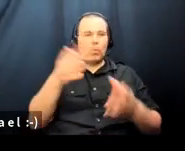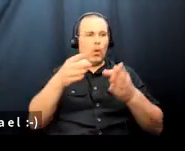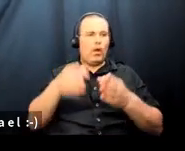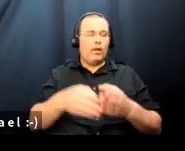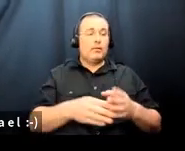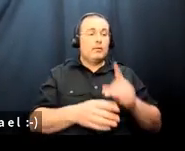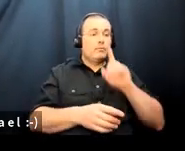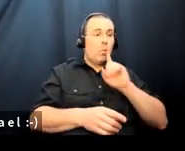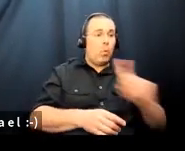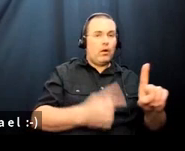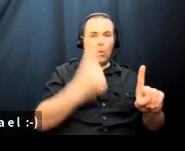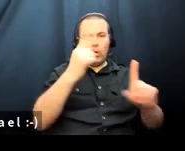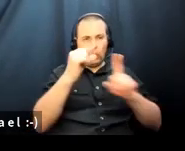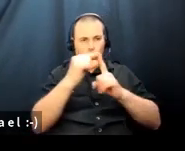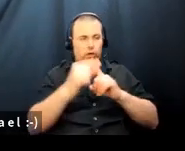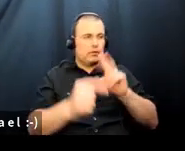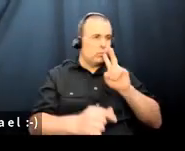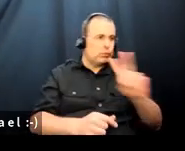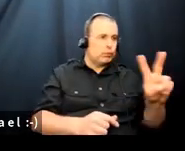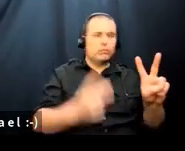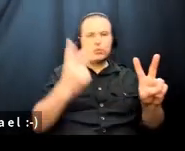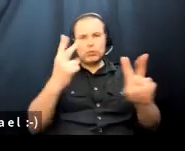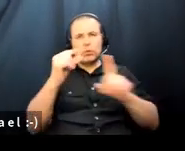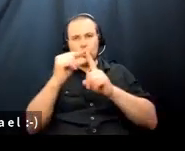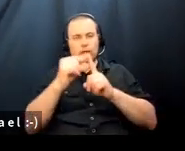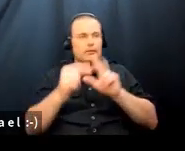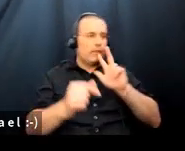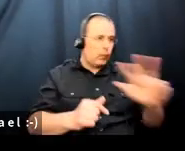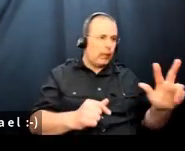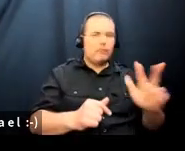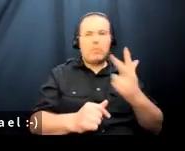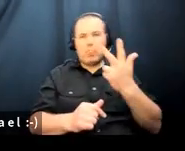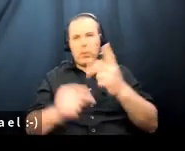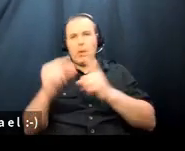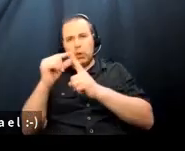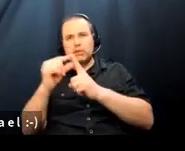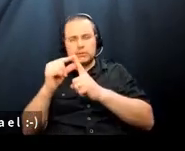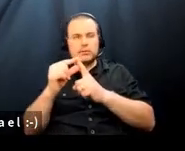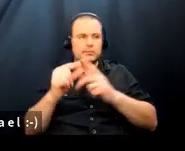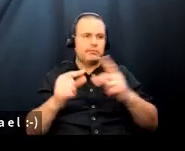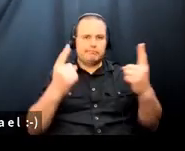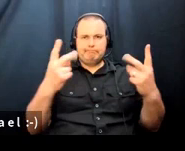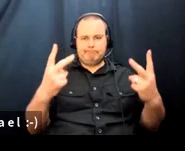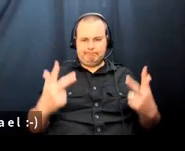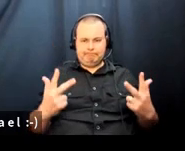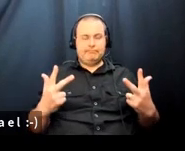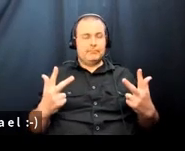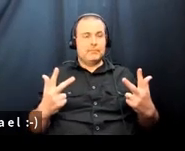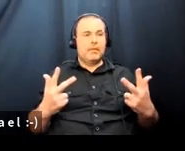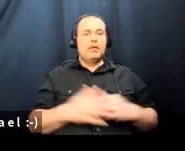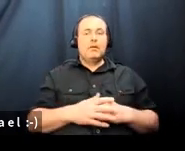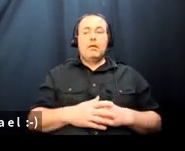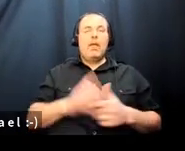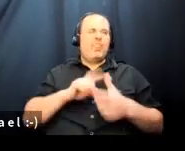3 words, and then language pretty much takes off. So if you're looking at developmental milestones for a child with a hearing